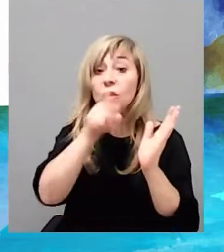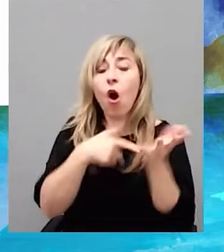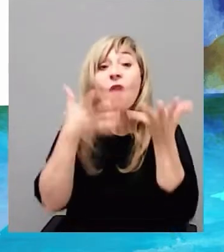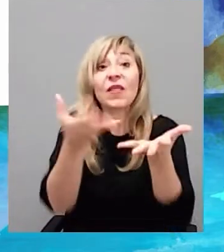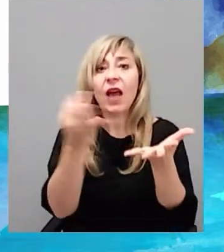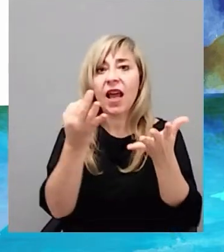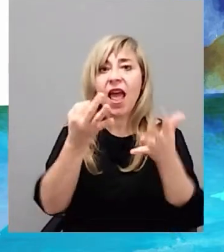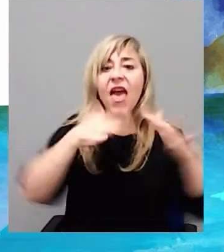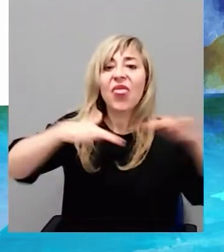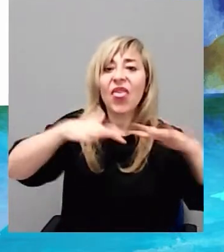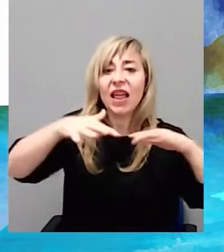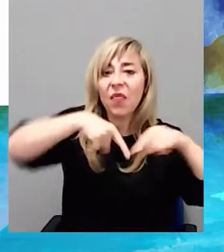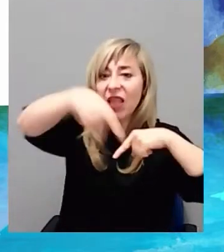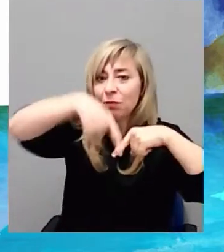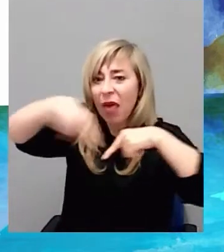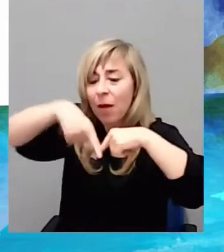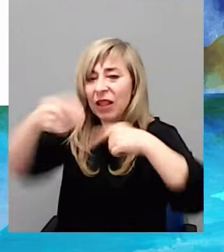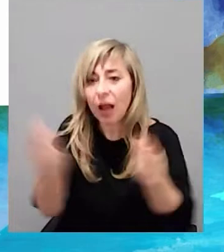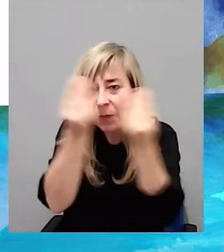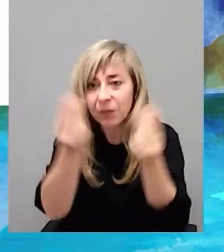and movement within this city,